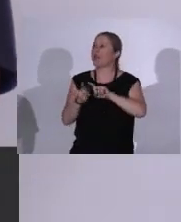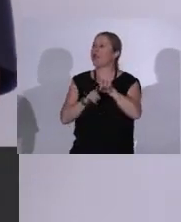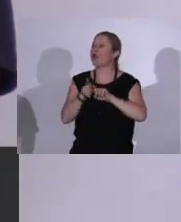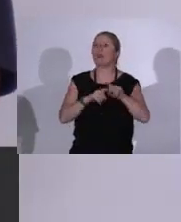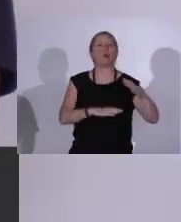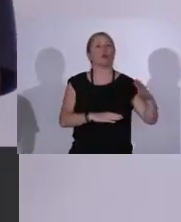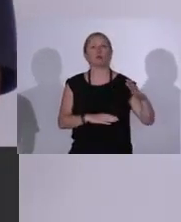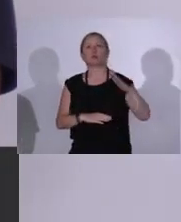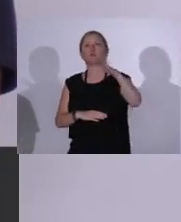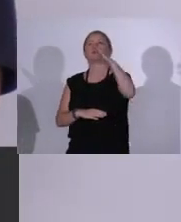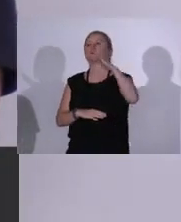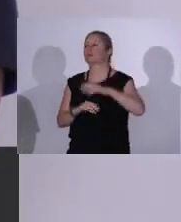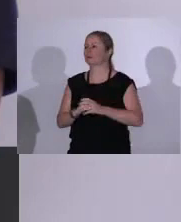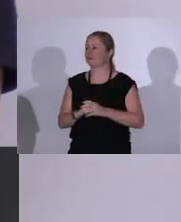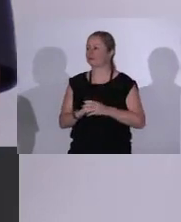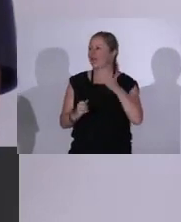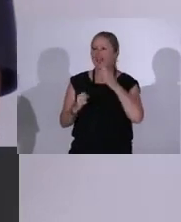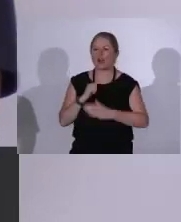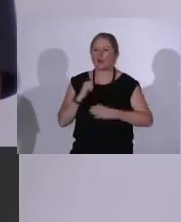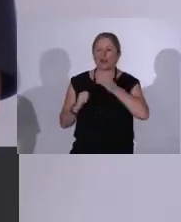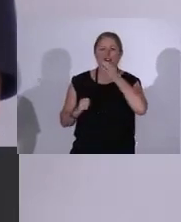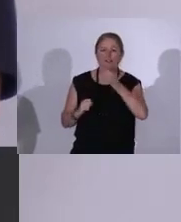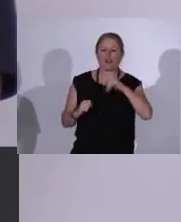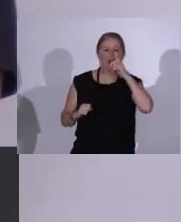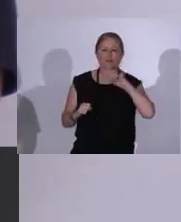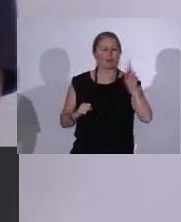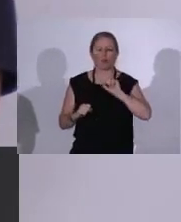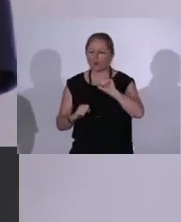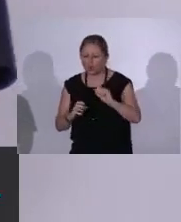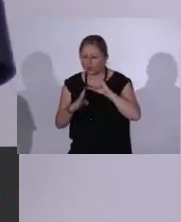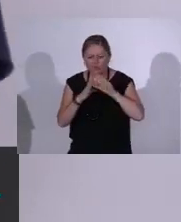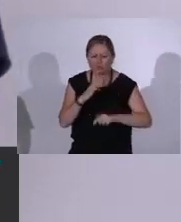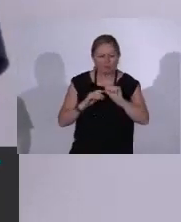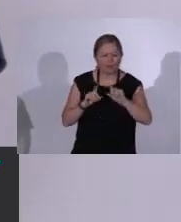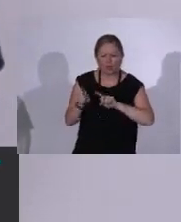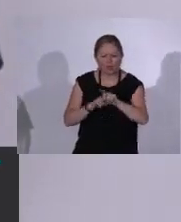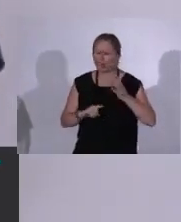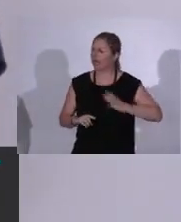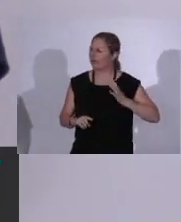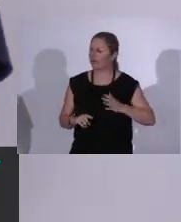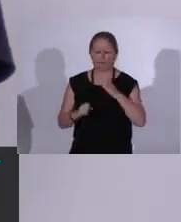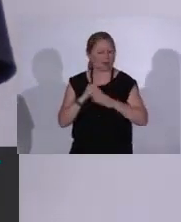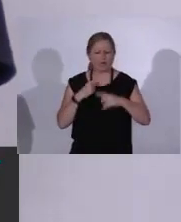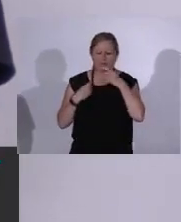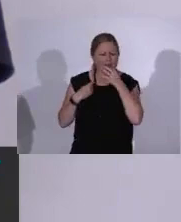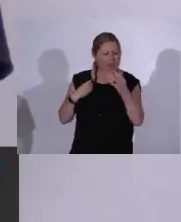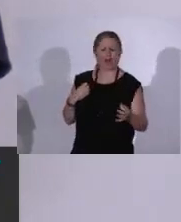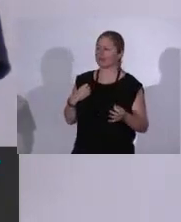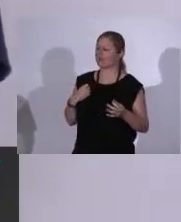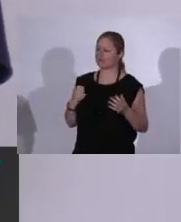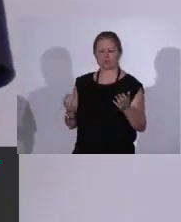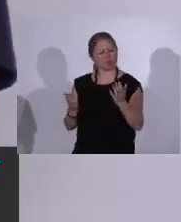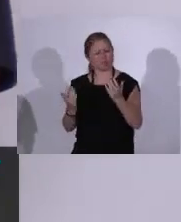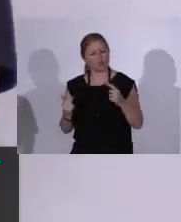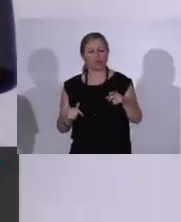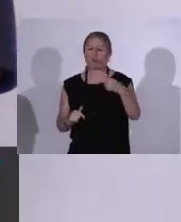of we actually never asked anybody what their disability or learning need was. We just felt as though, just come along. If you've seen